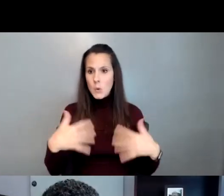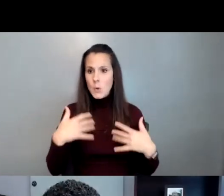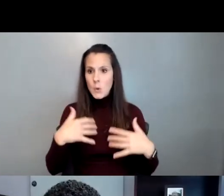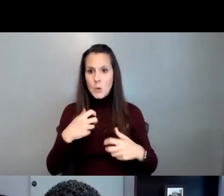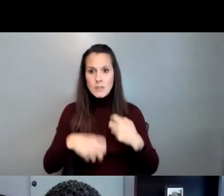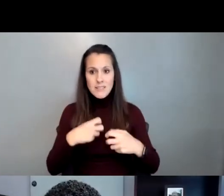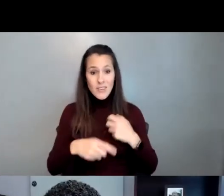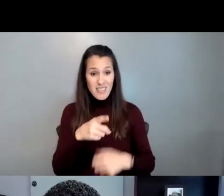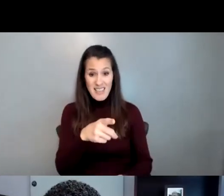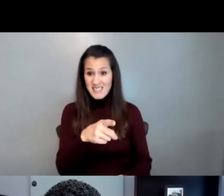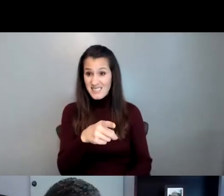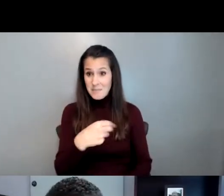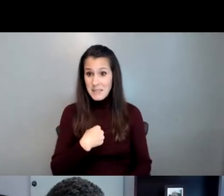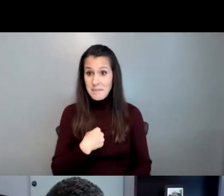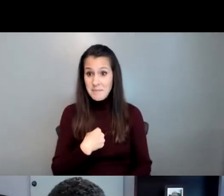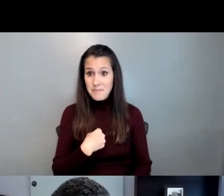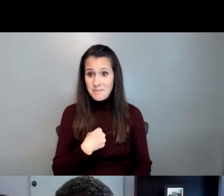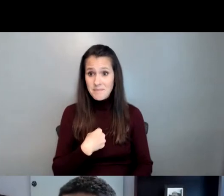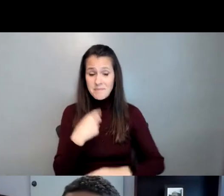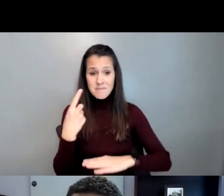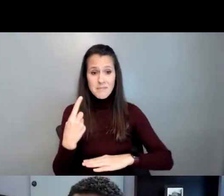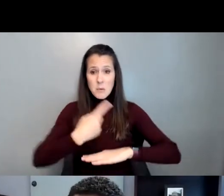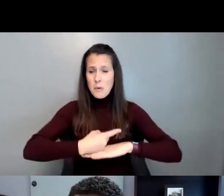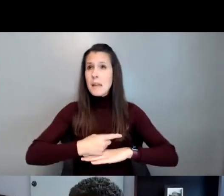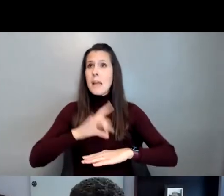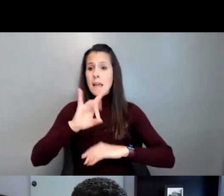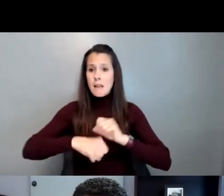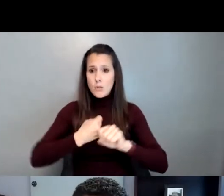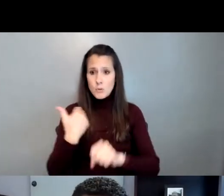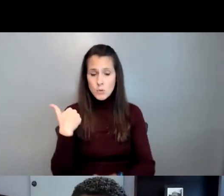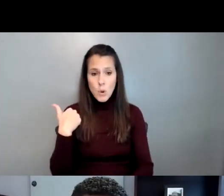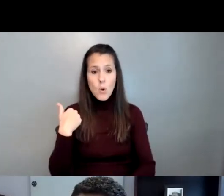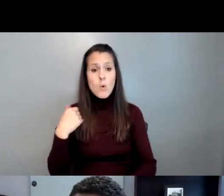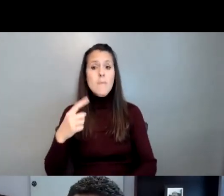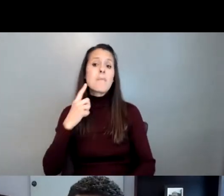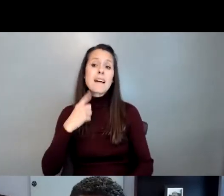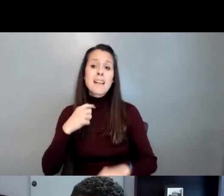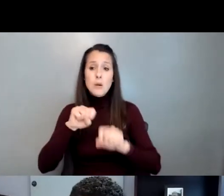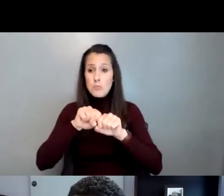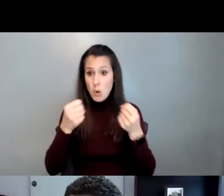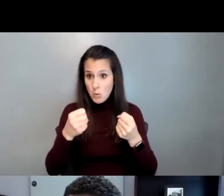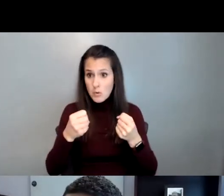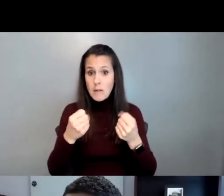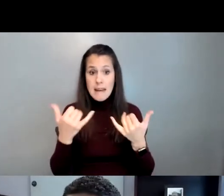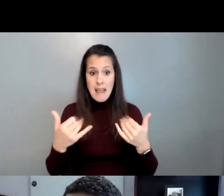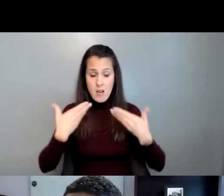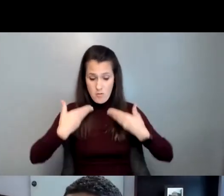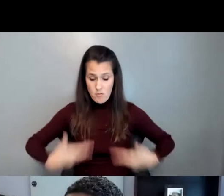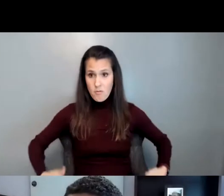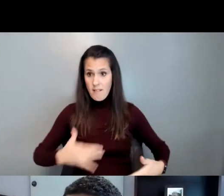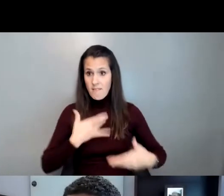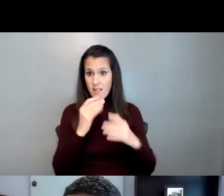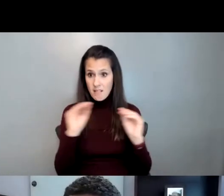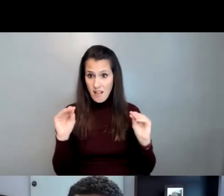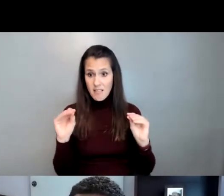this. One day, 8 years ago, I break my neck and I was paralyzed from my chest down with very minimal use